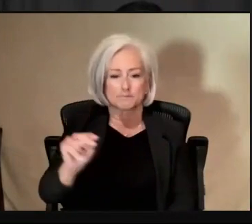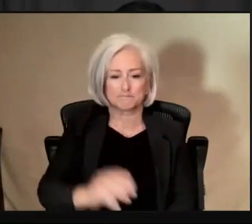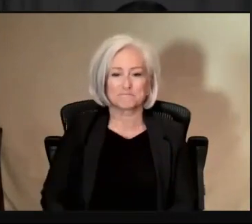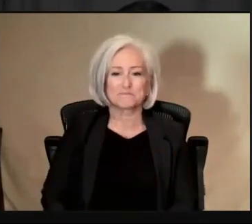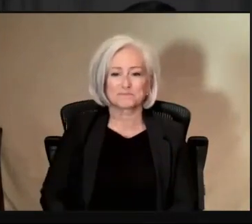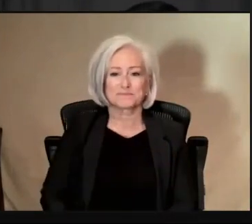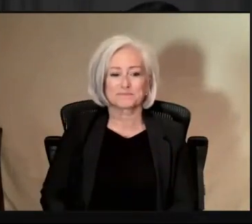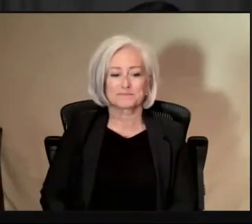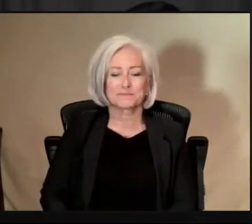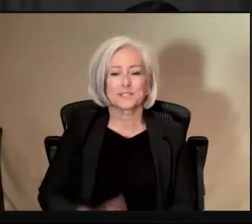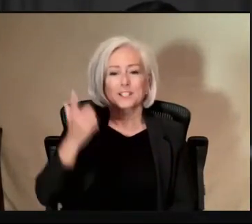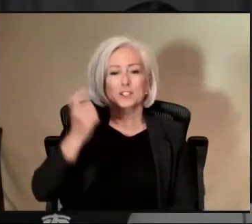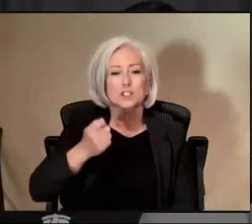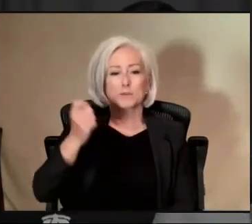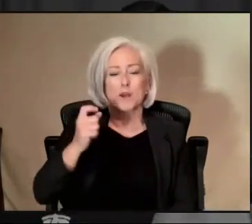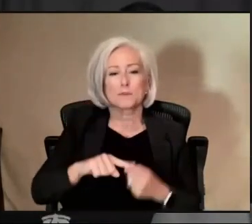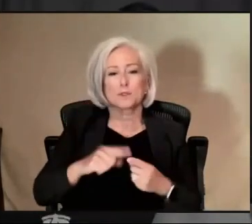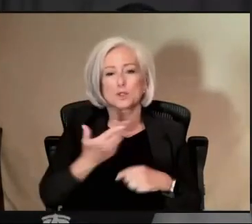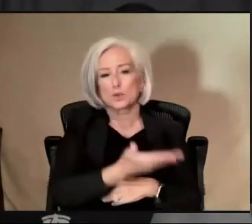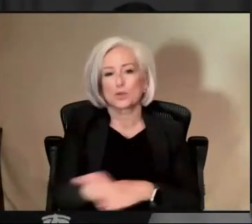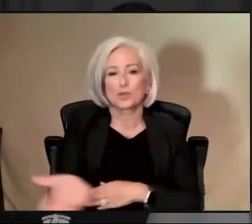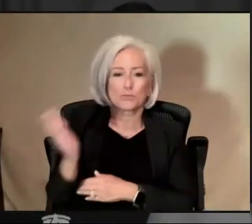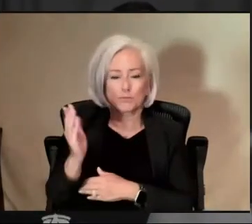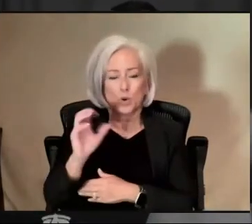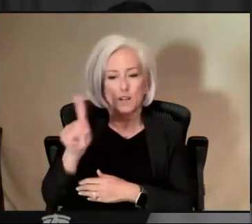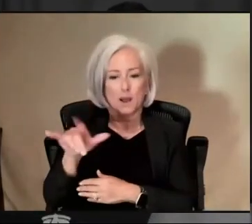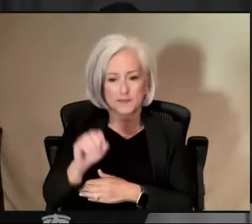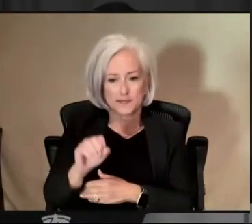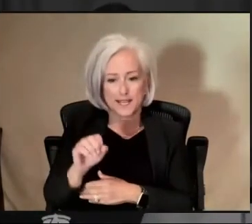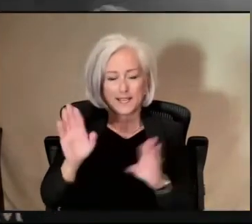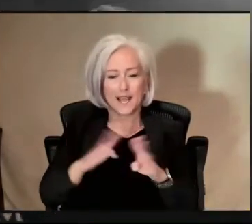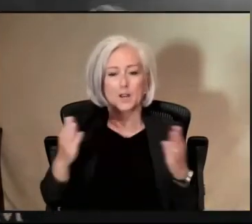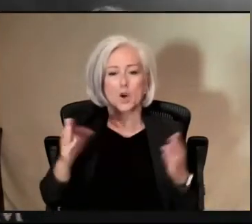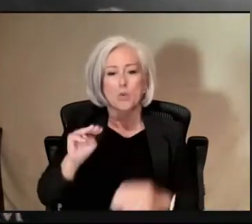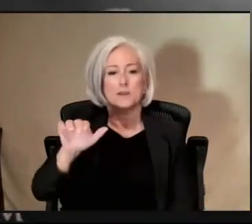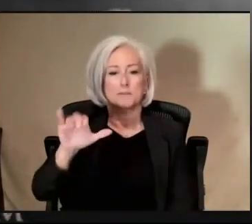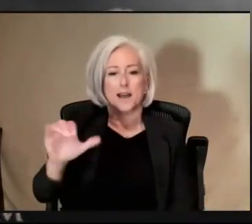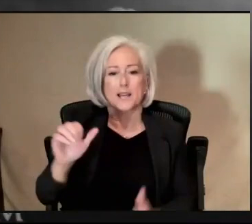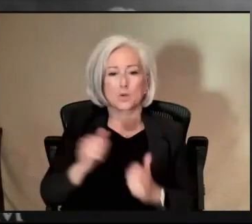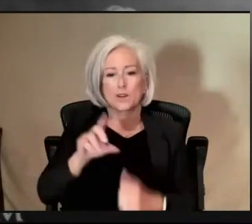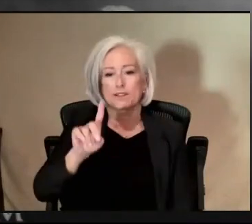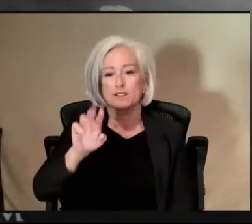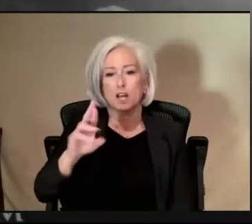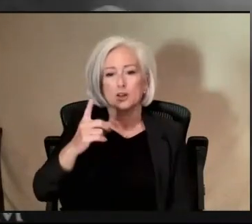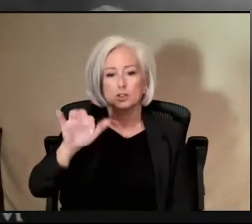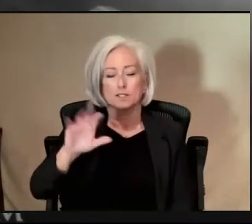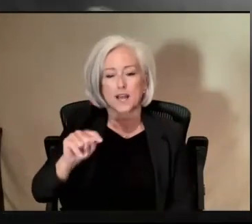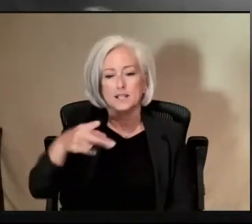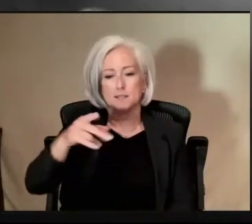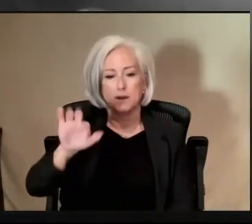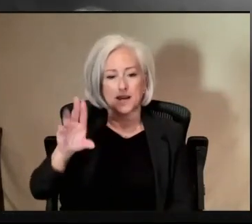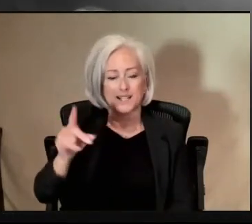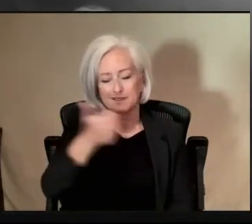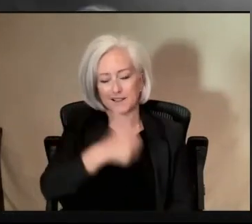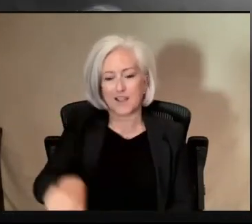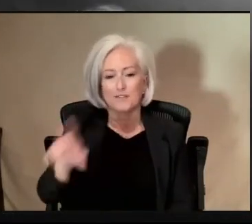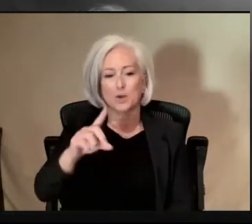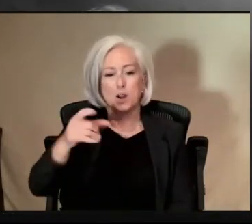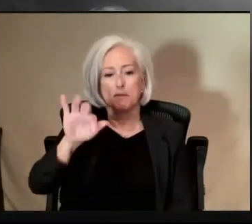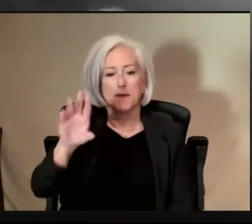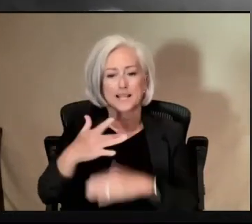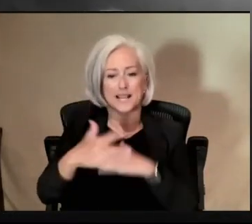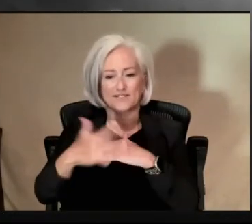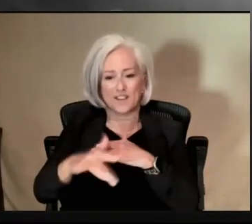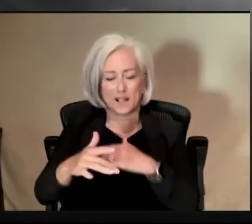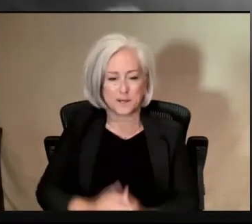Subscribe to our morning medical update and open mics with Dr. Stites podcasts. Now, everywhere podcasts are available.